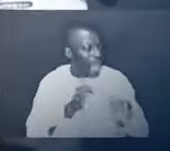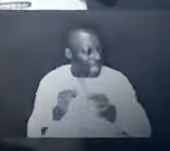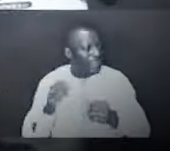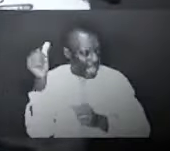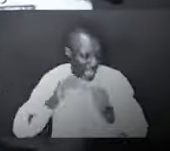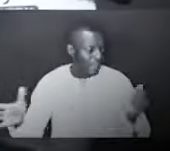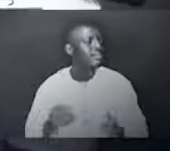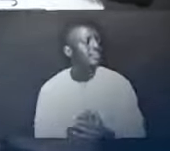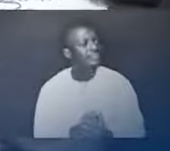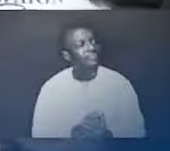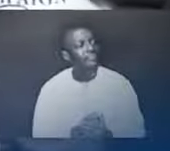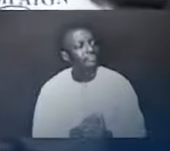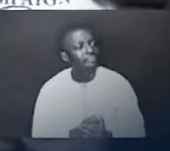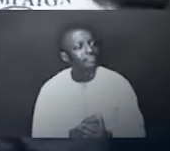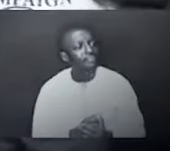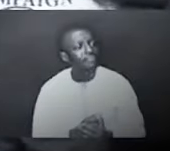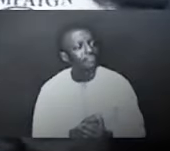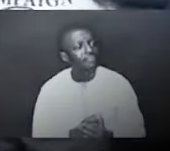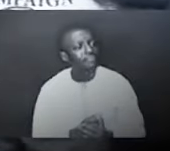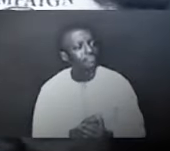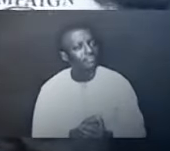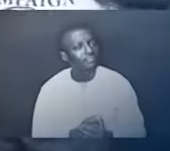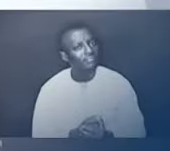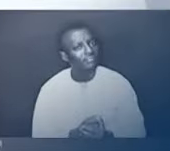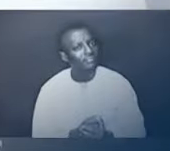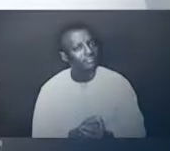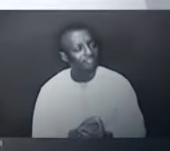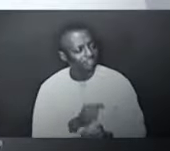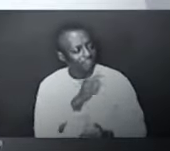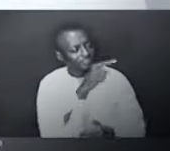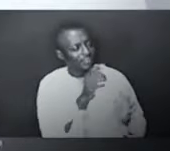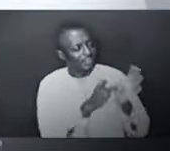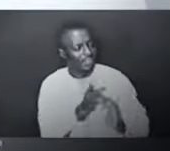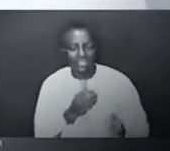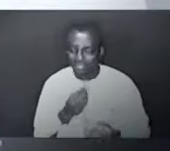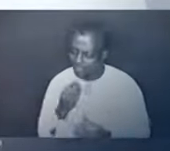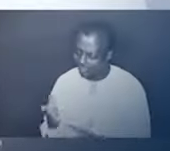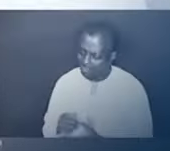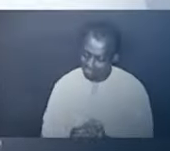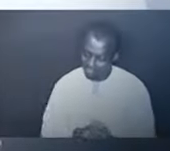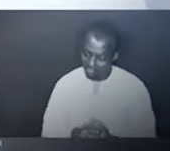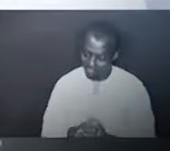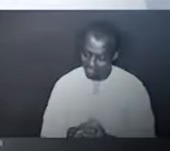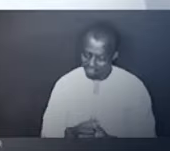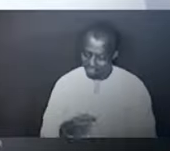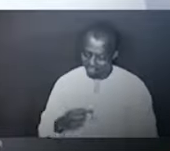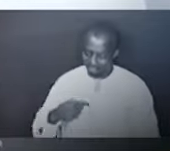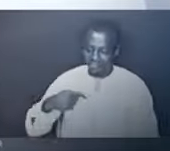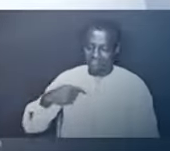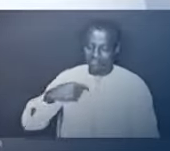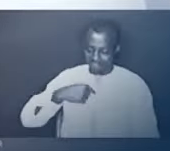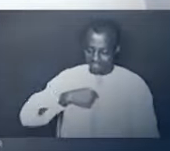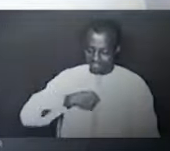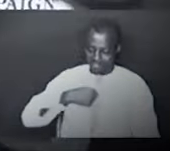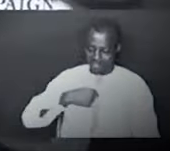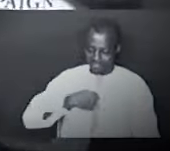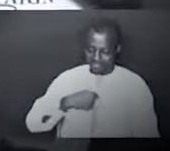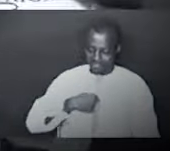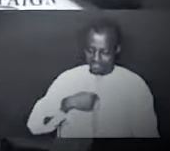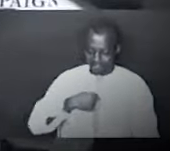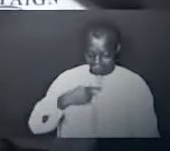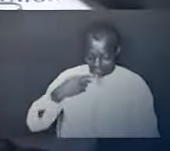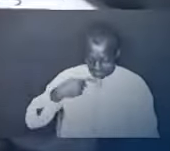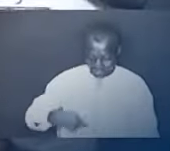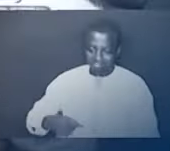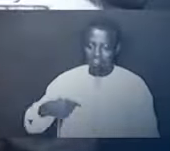nyina emu. Jesus declared, I, the one speaking to you, I am he. Na Jesus say no